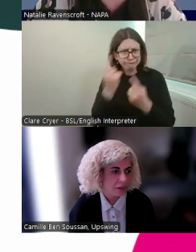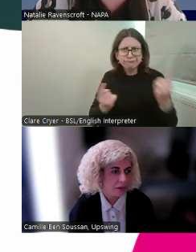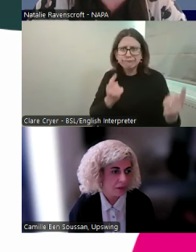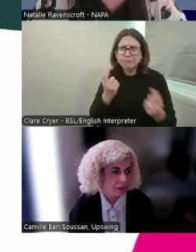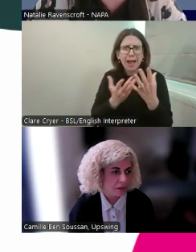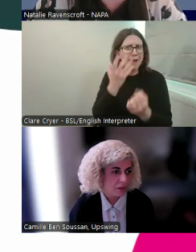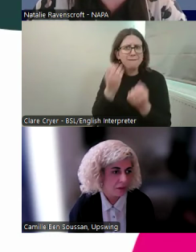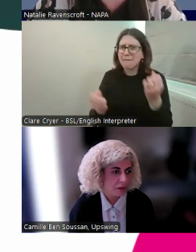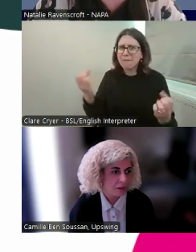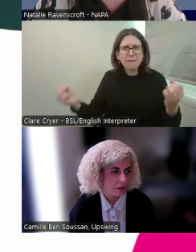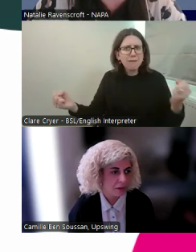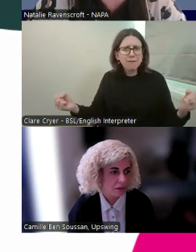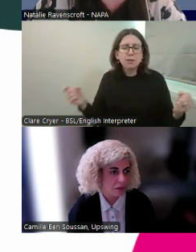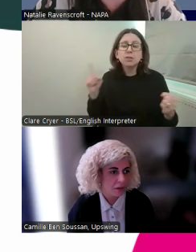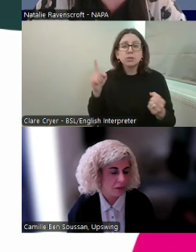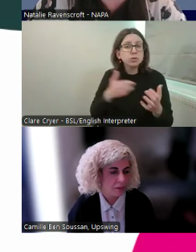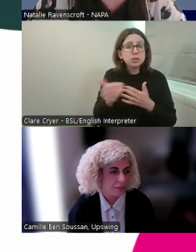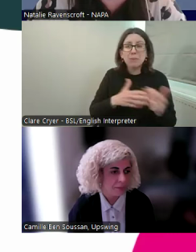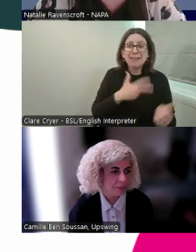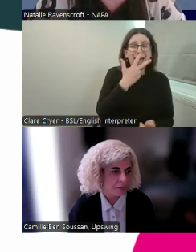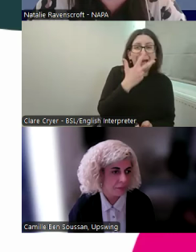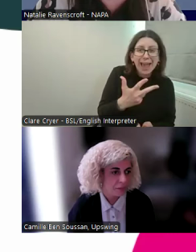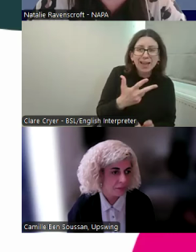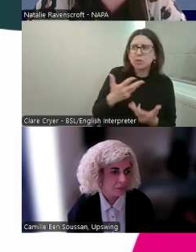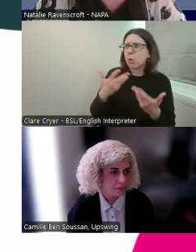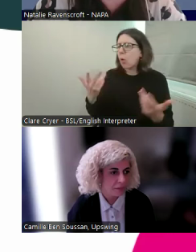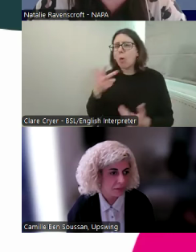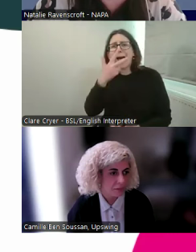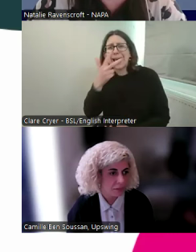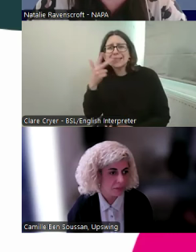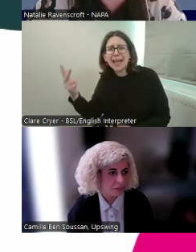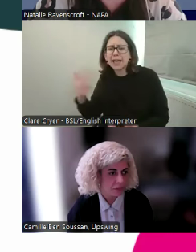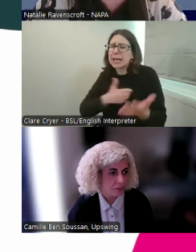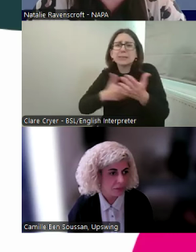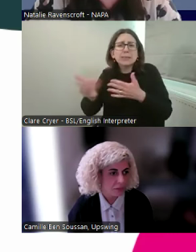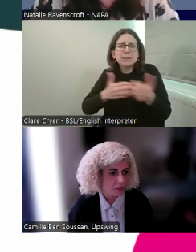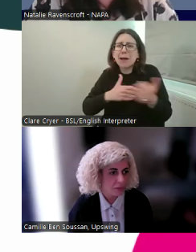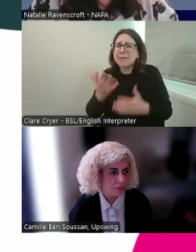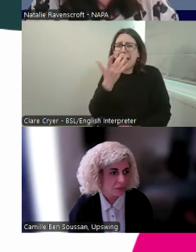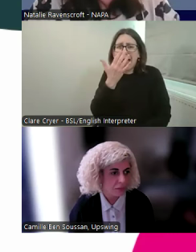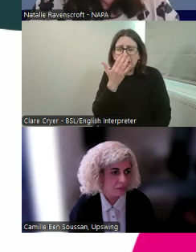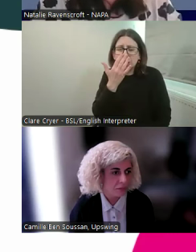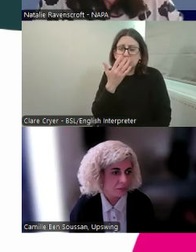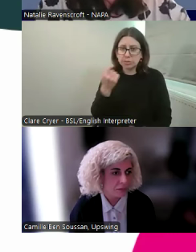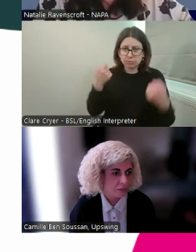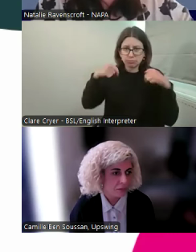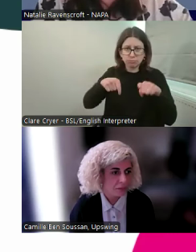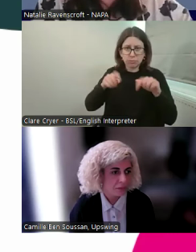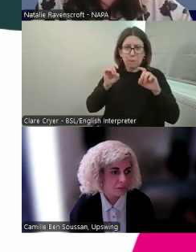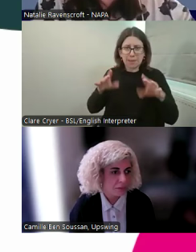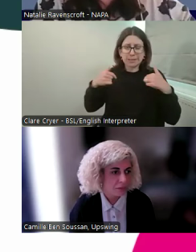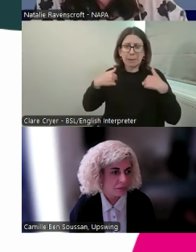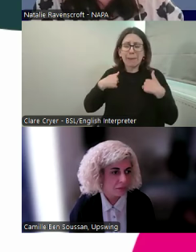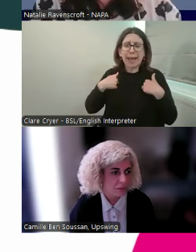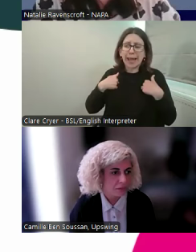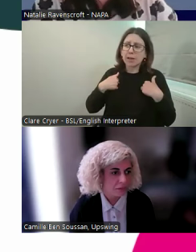it really feels important that whether you're 8 years old or 88 years old, that our practice assumes that everyone, no matter your age,